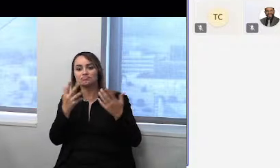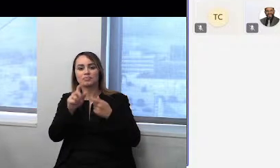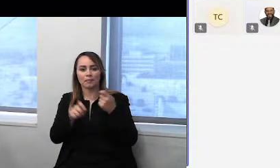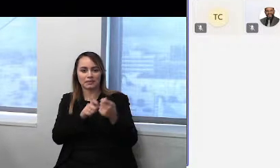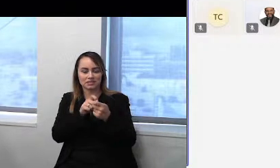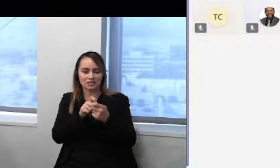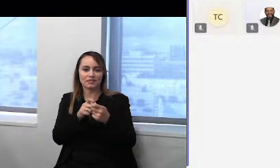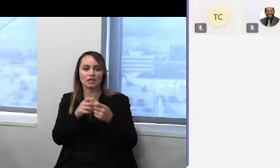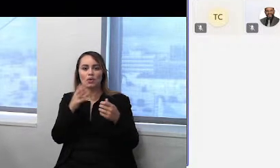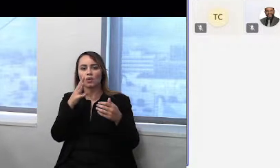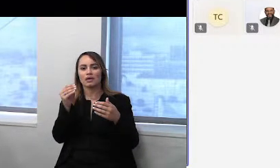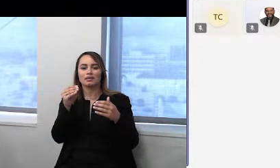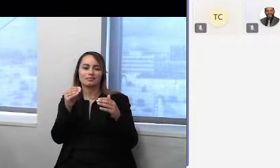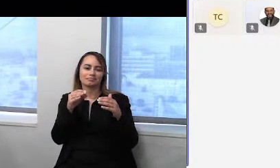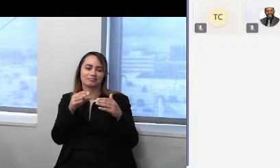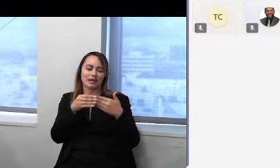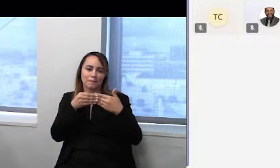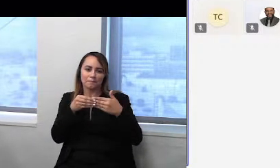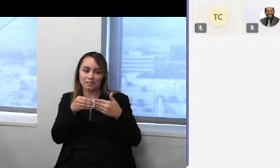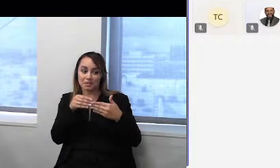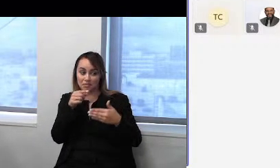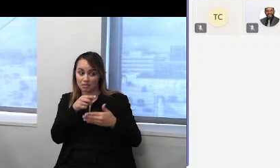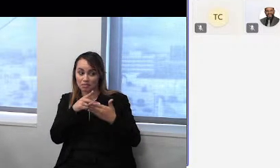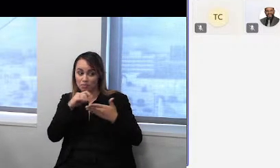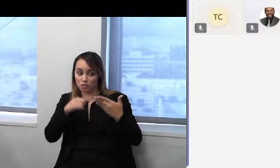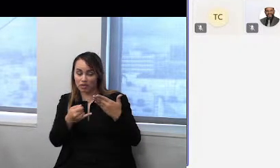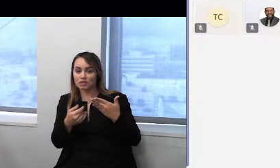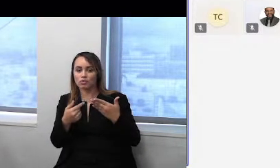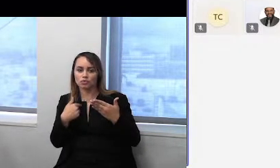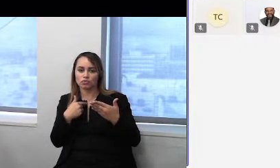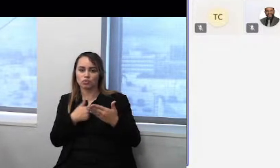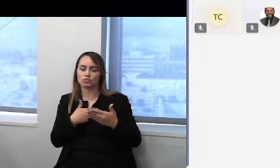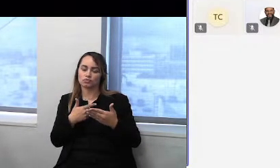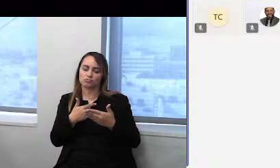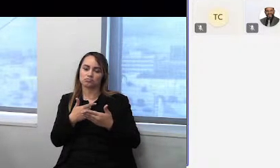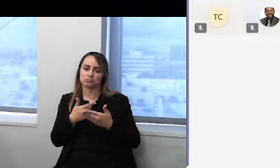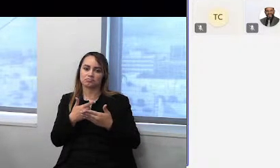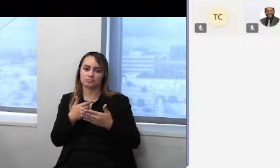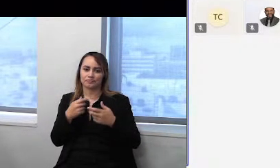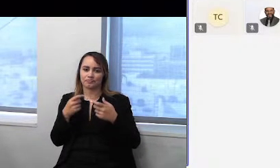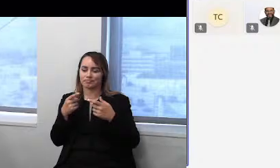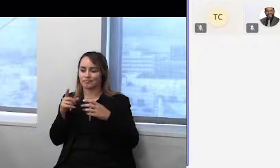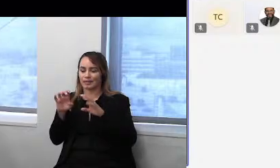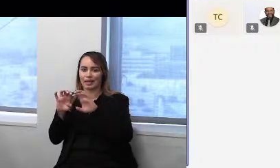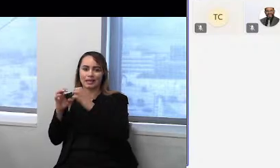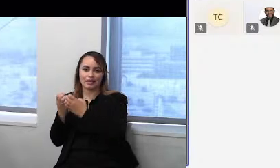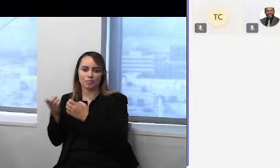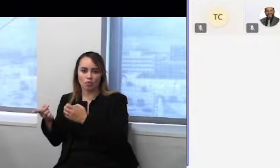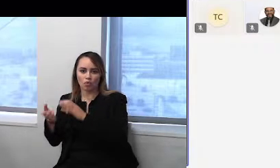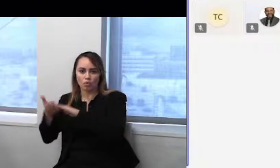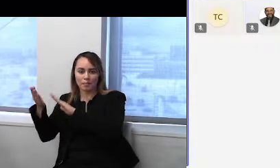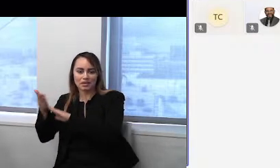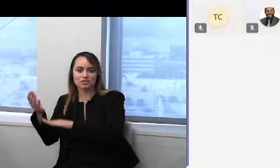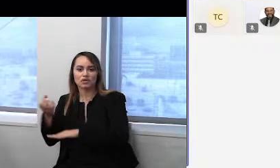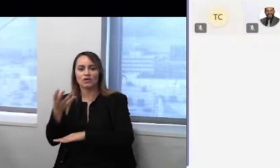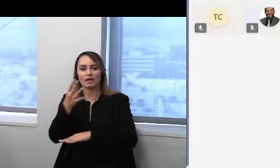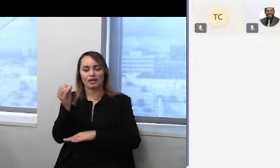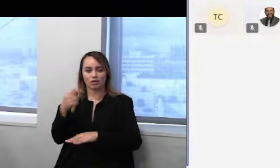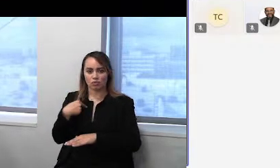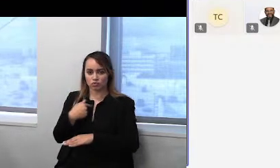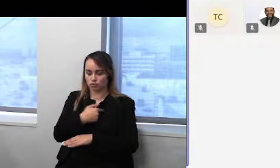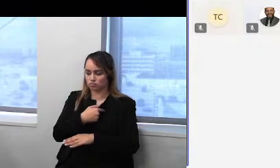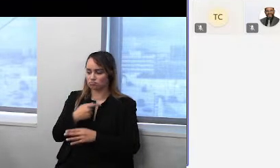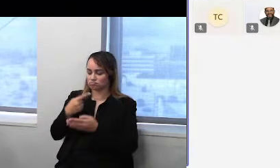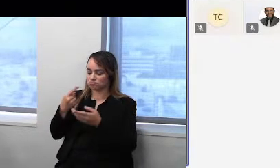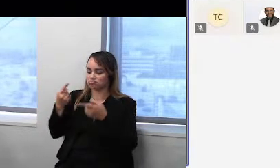operations team and my team, then we build certainty on what to put in, when to remove it, and then we analyze